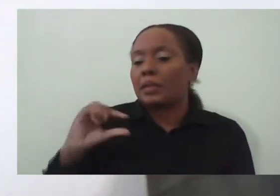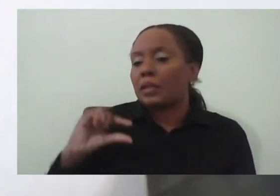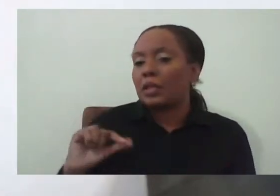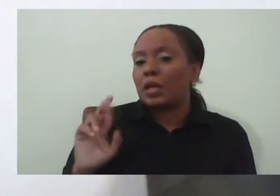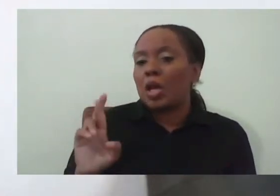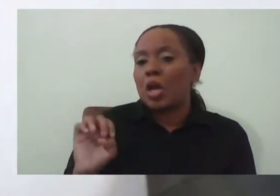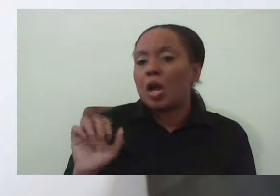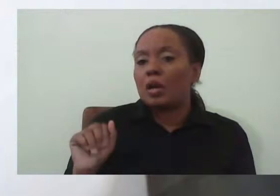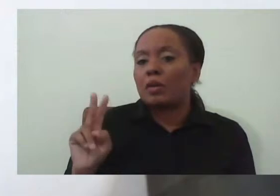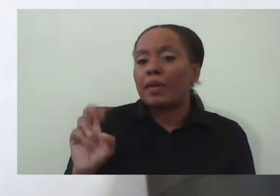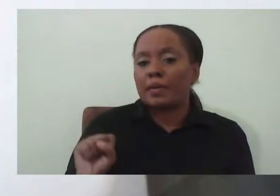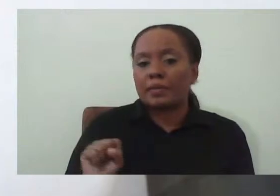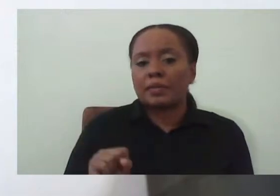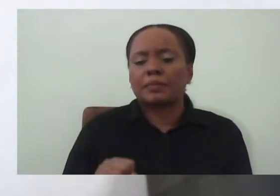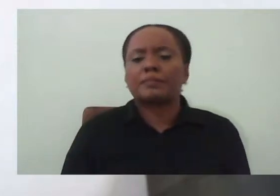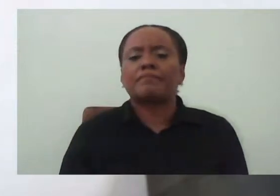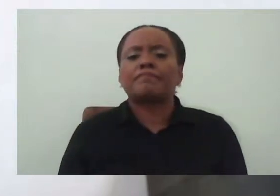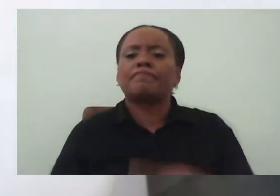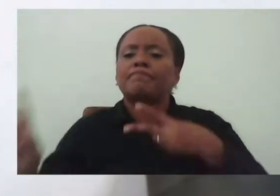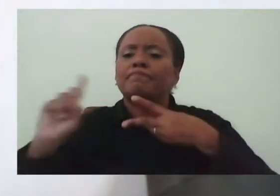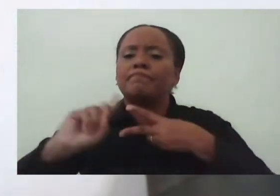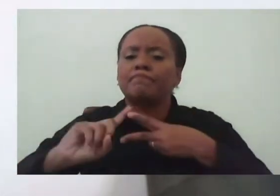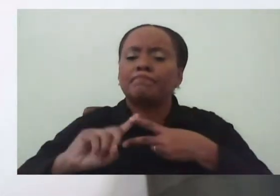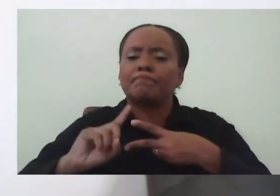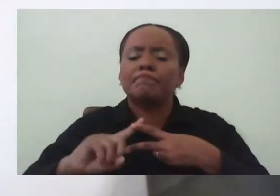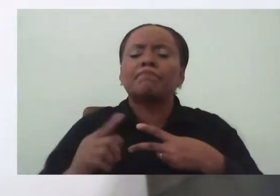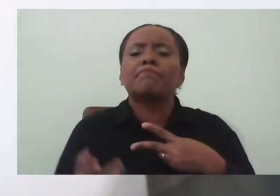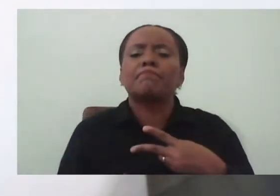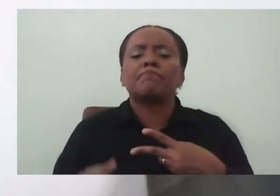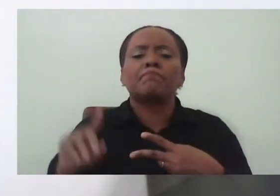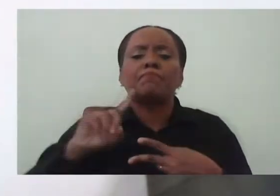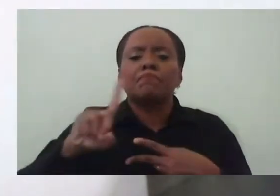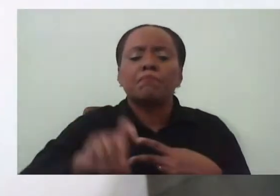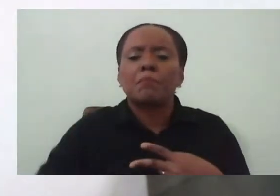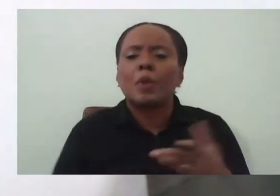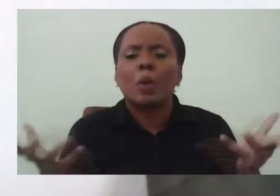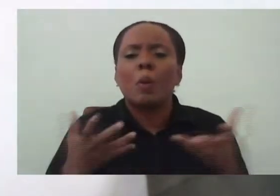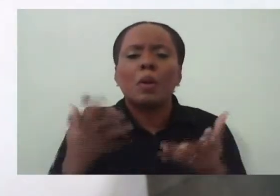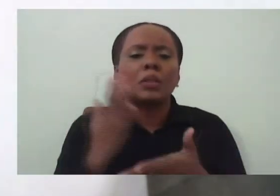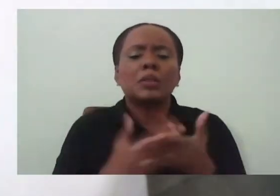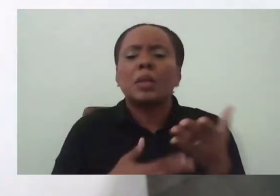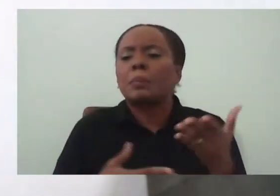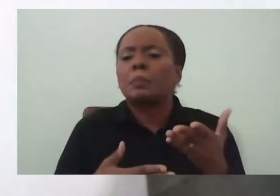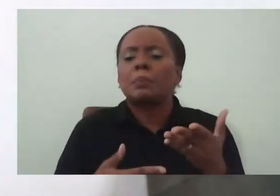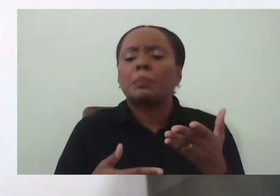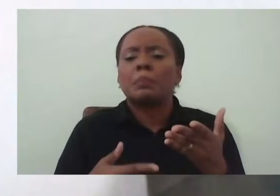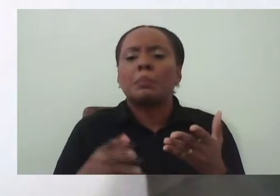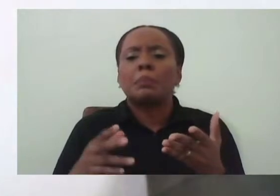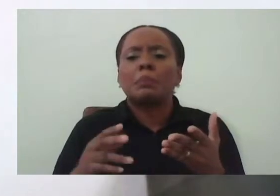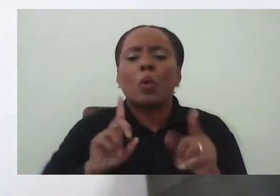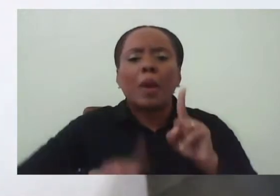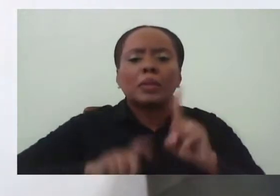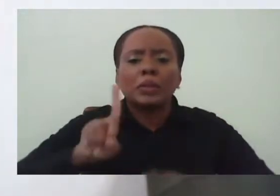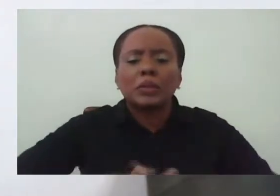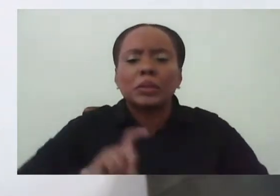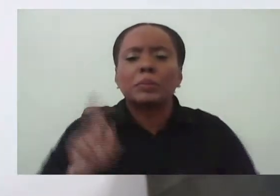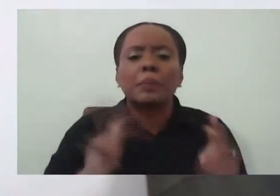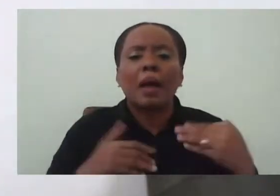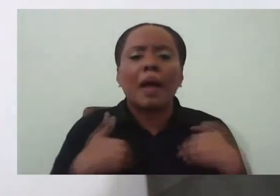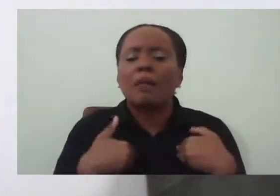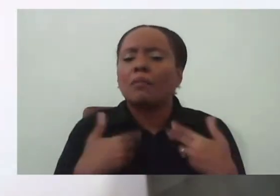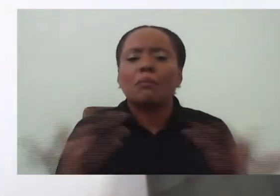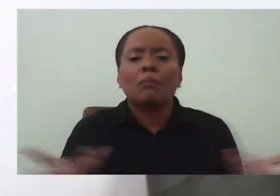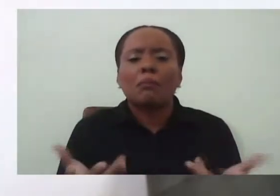where you sit, what are some of the common questions that people are posing to you and to